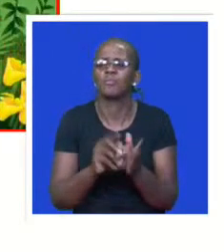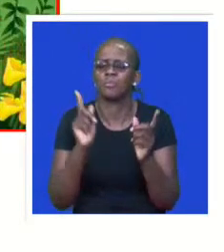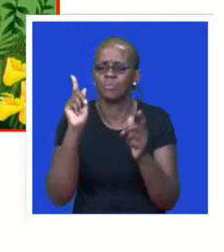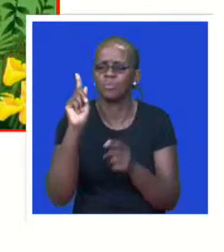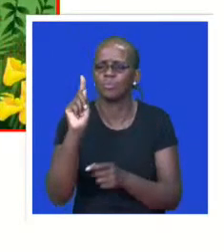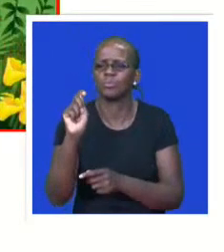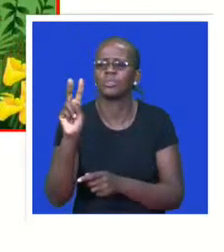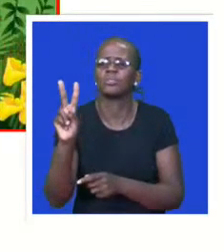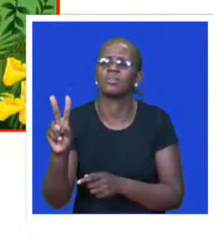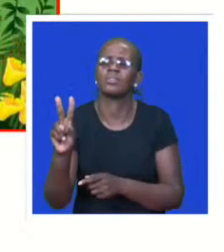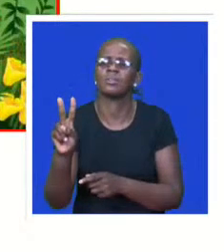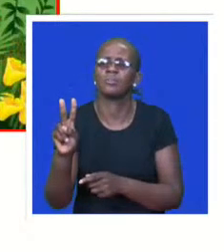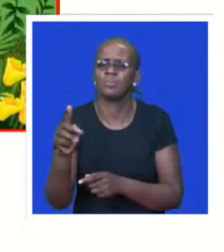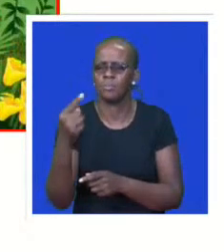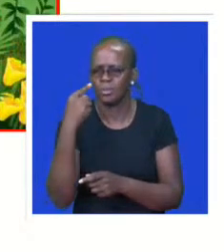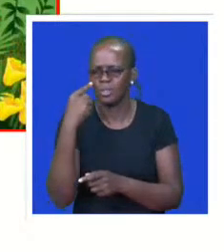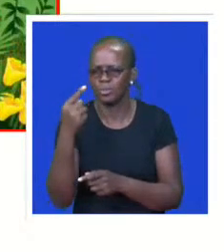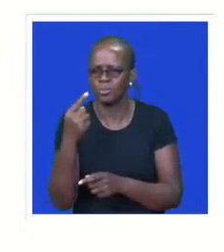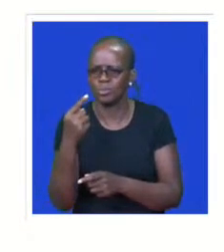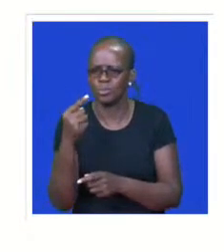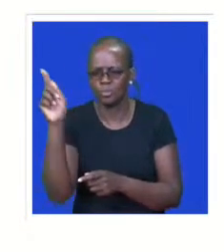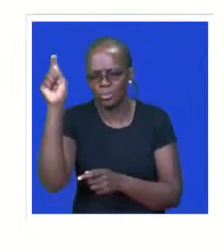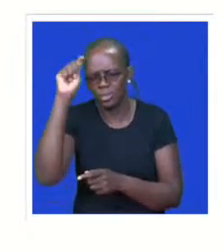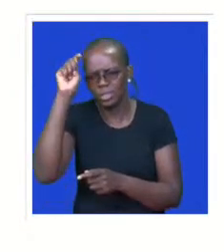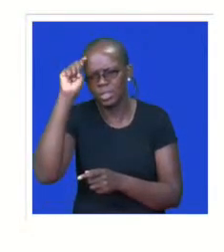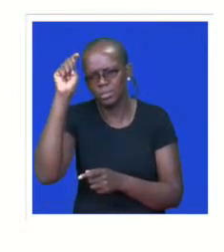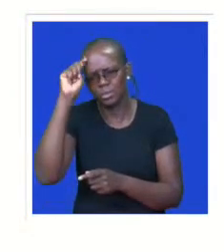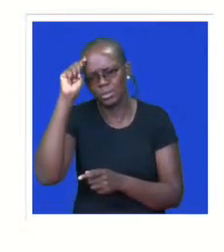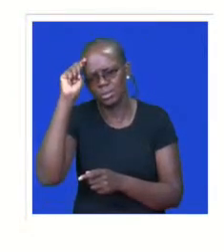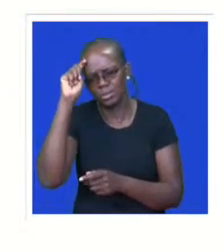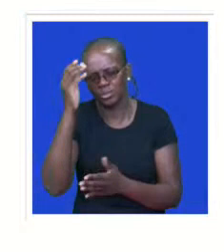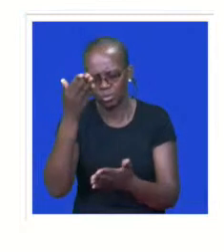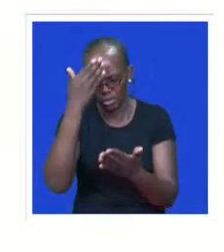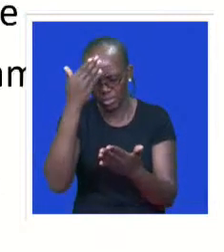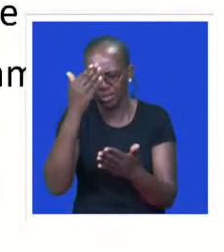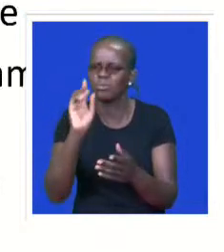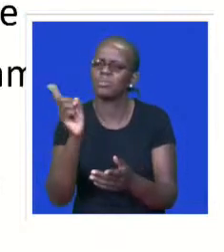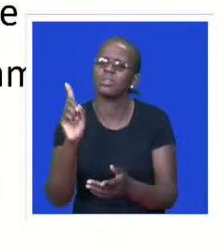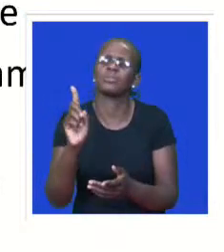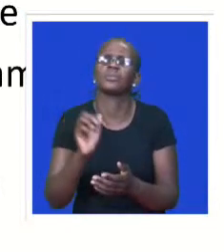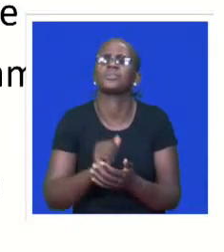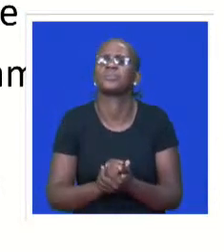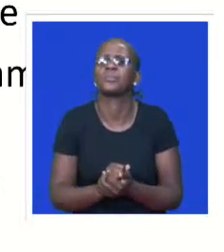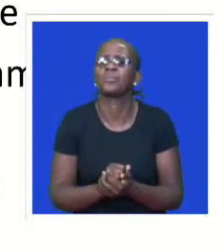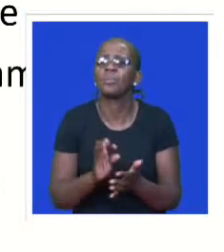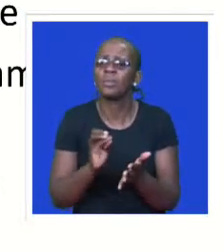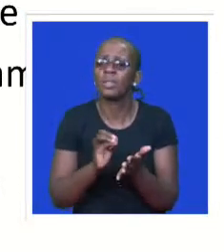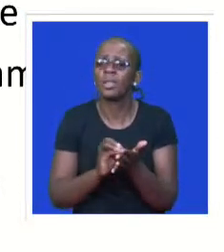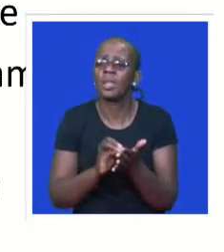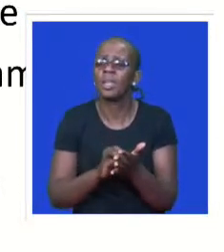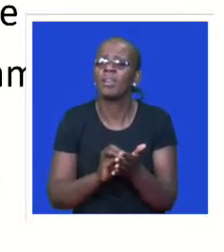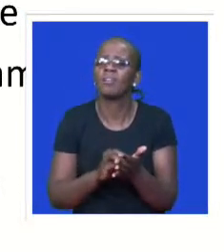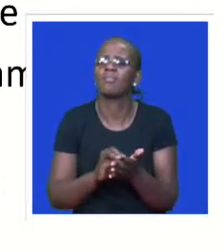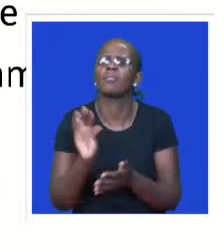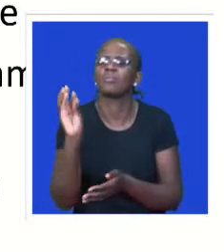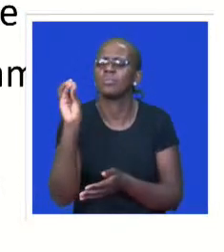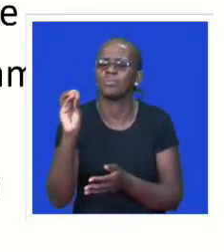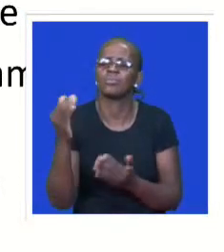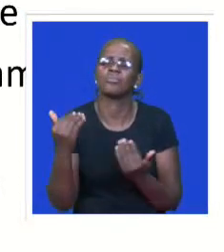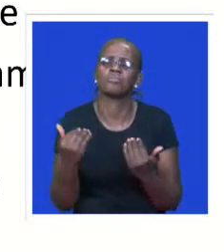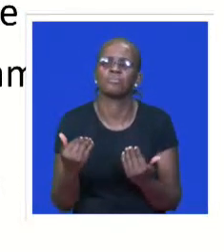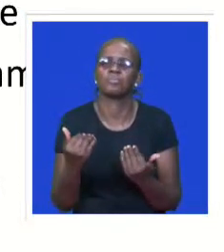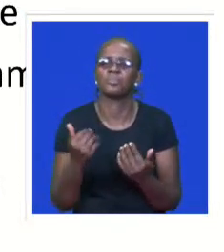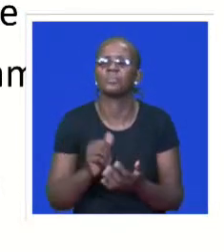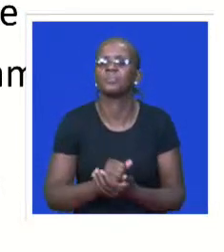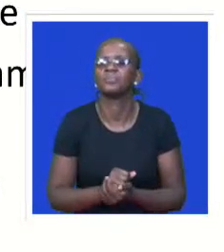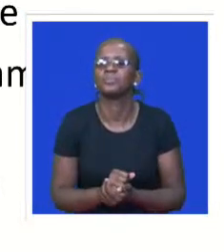we are going to be learning about. So let us start with the objectives for today's lessons.